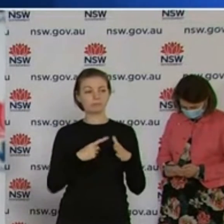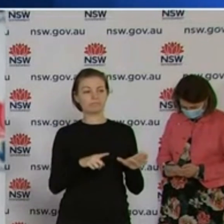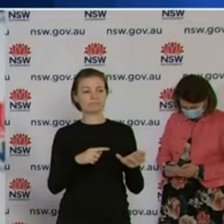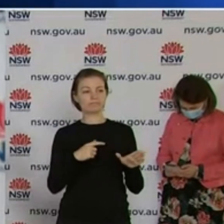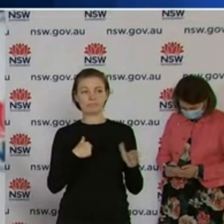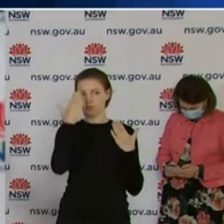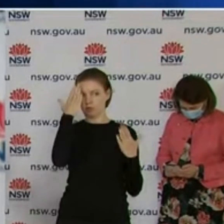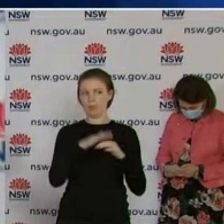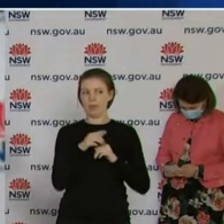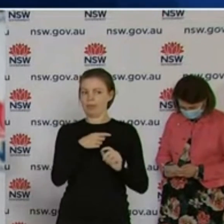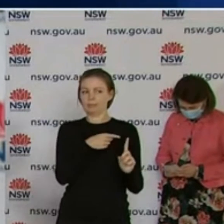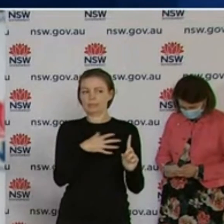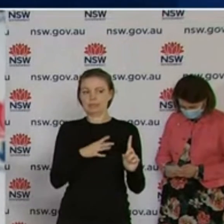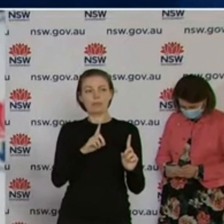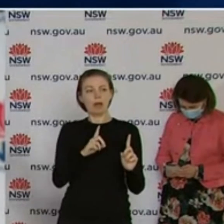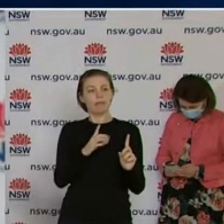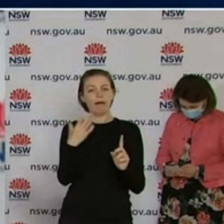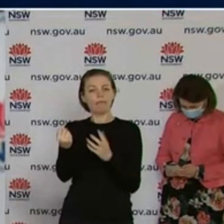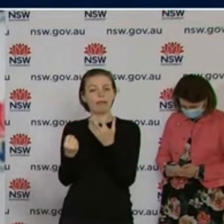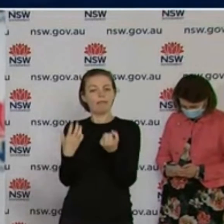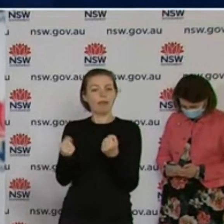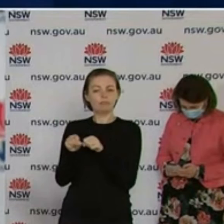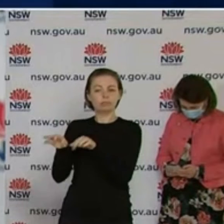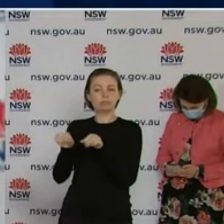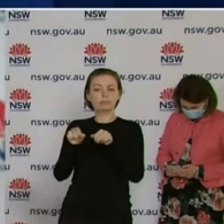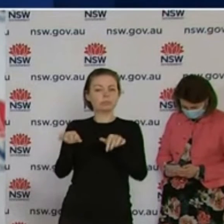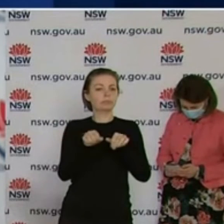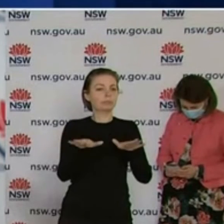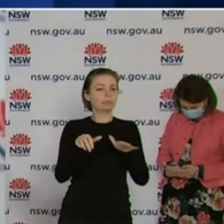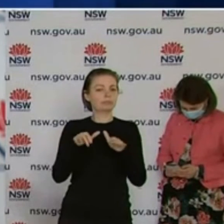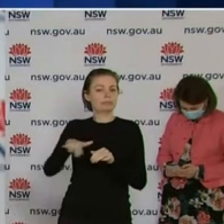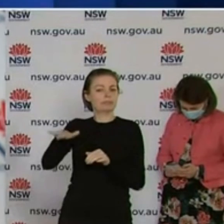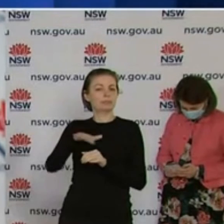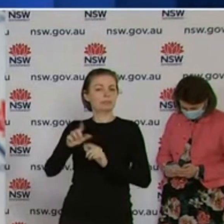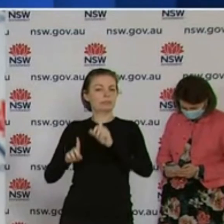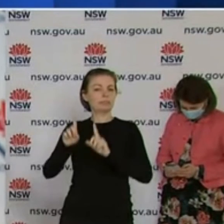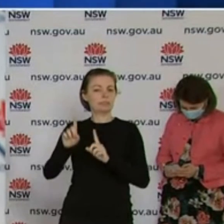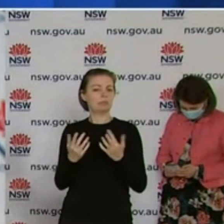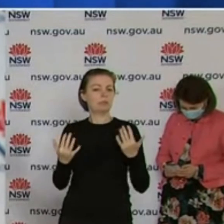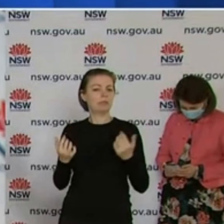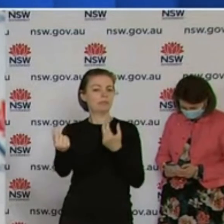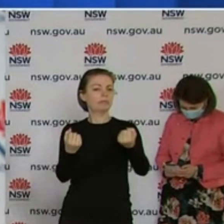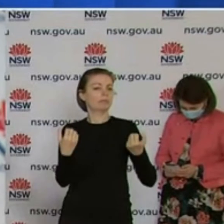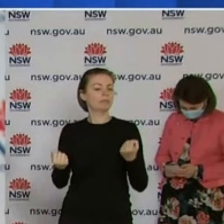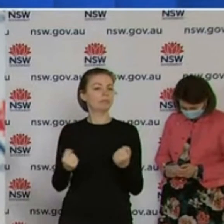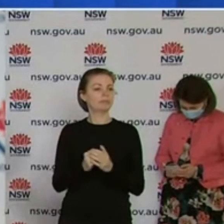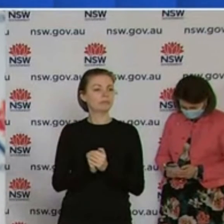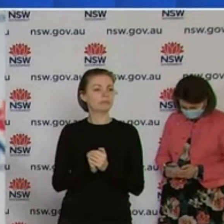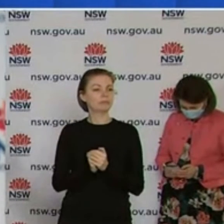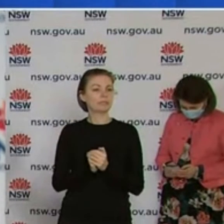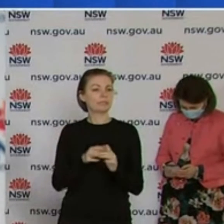We're seeing outbreaks in workplaces, we've mentioned before, in a number of areas across the city, particularly